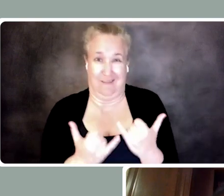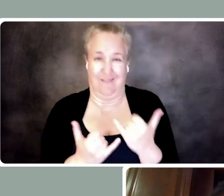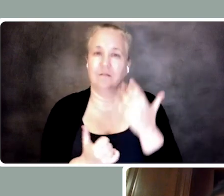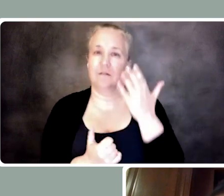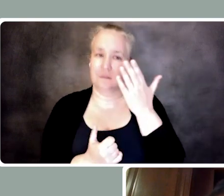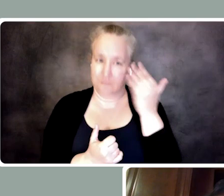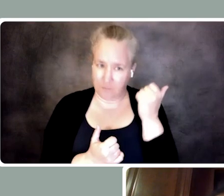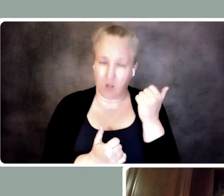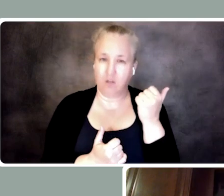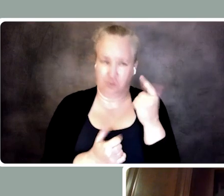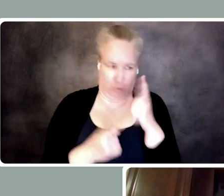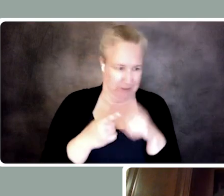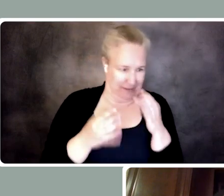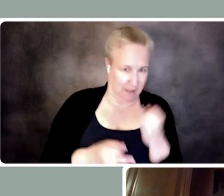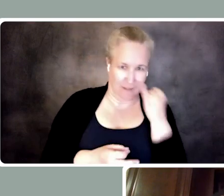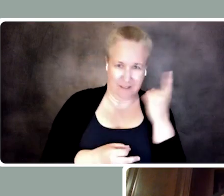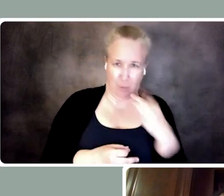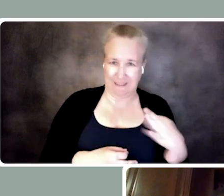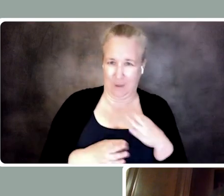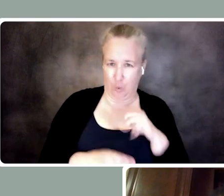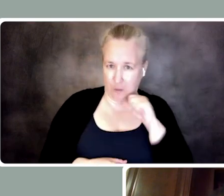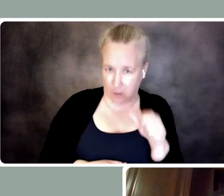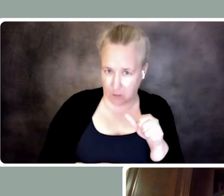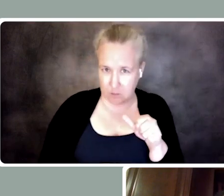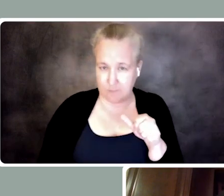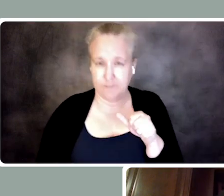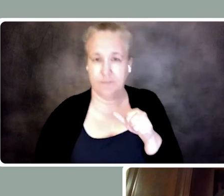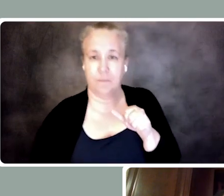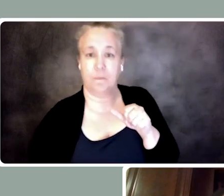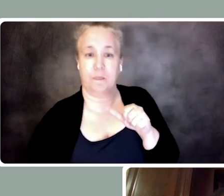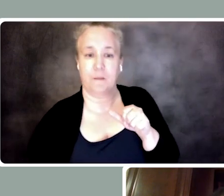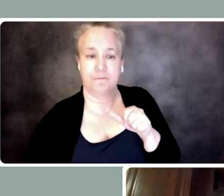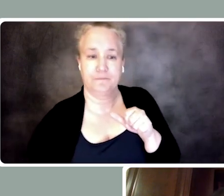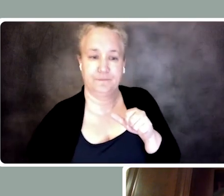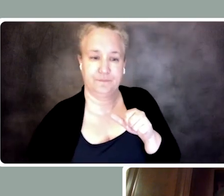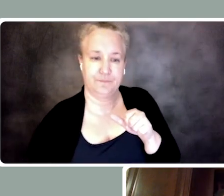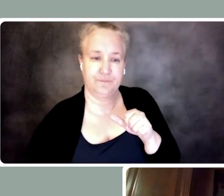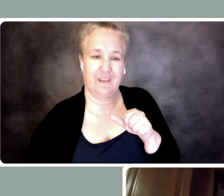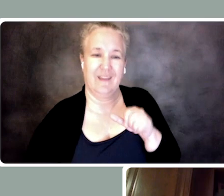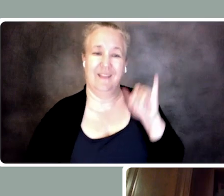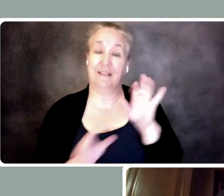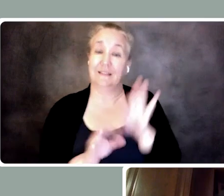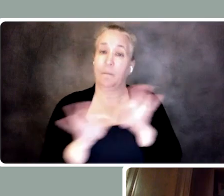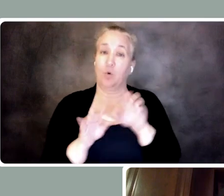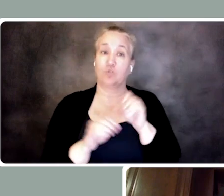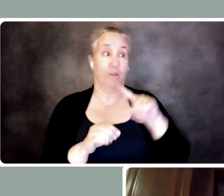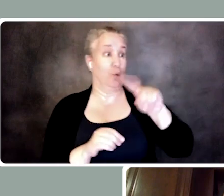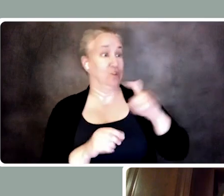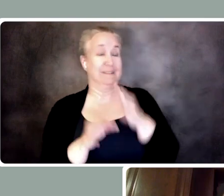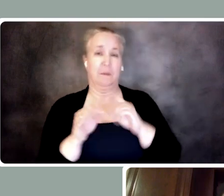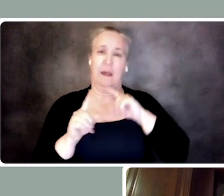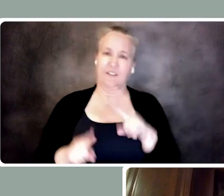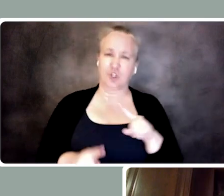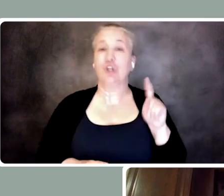is a candidate for PIK3 or not, which is a PIK3 inhibitor. So that's the important utility. So the simple answer to that question is yes, it should be